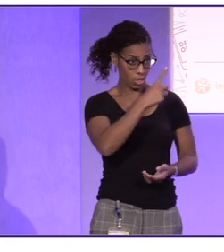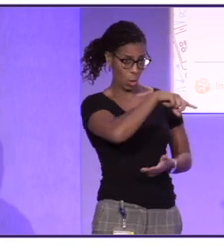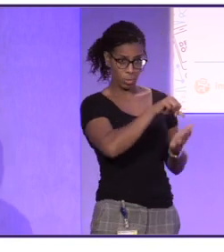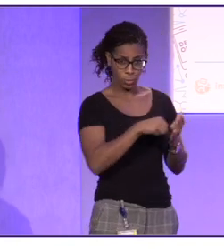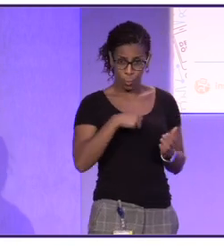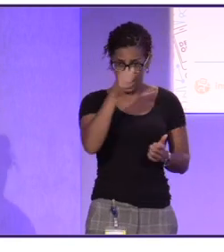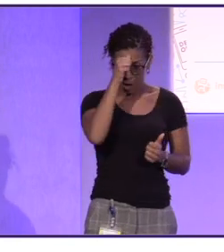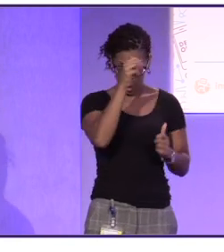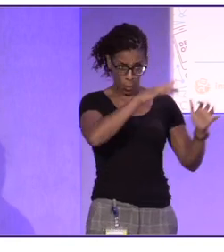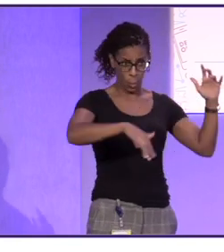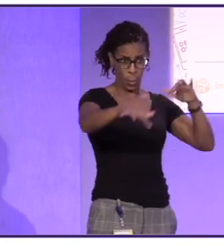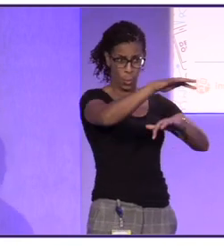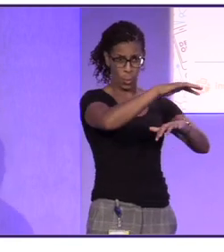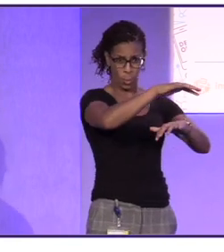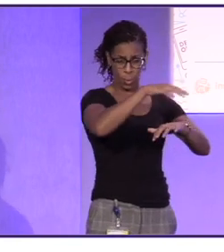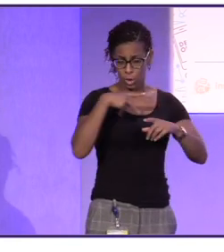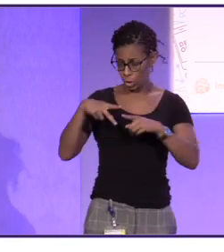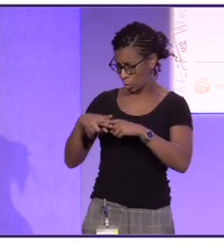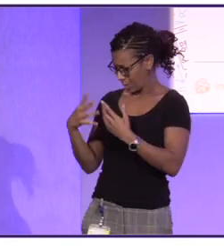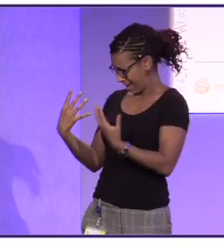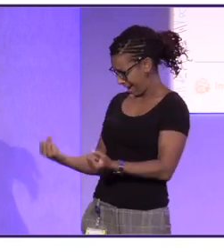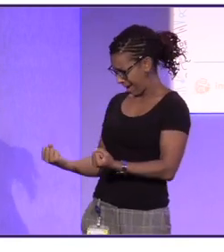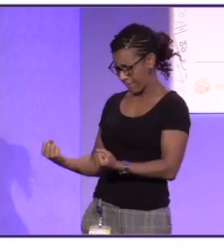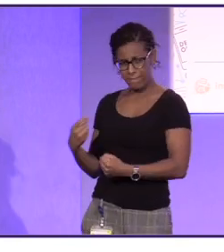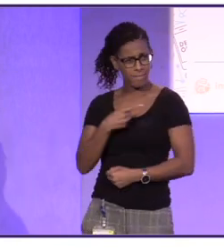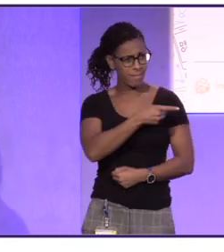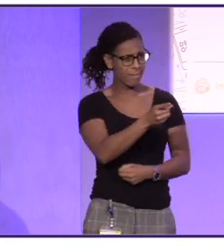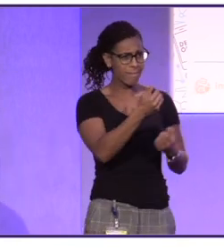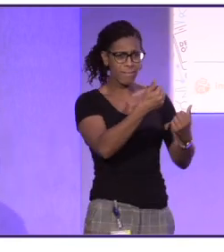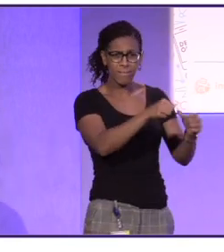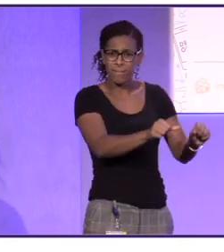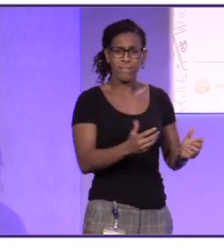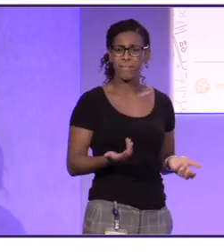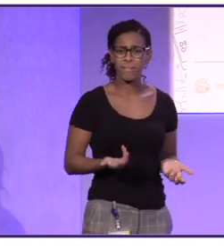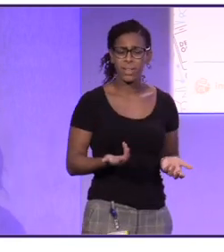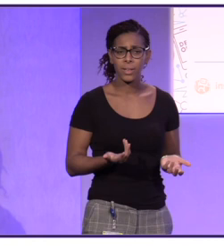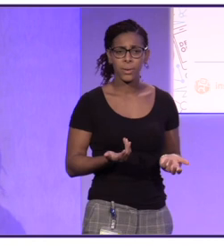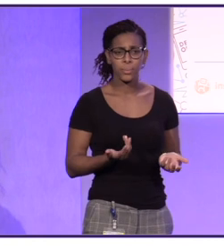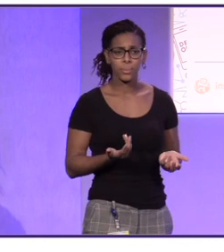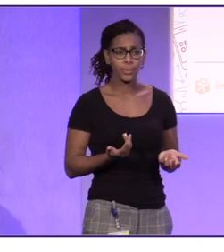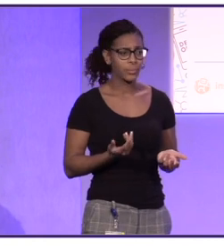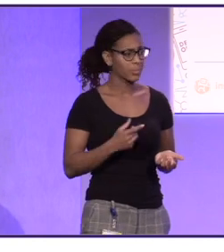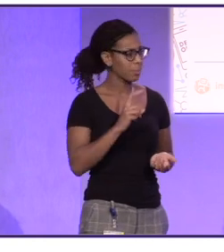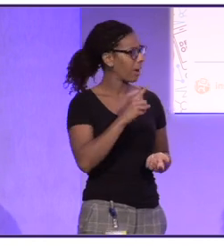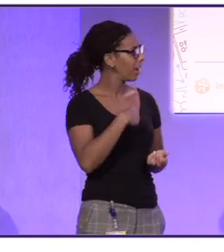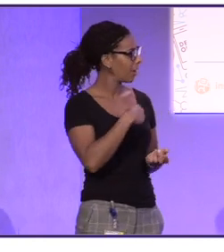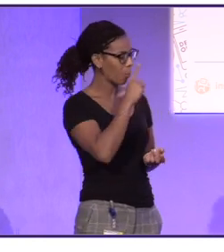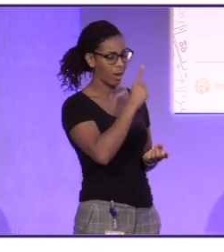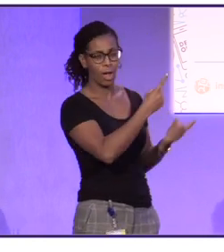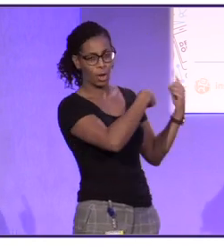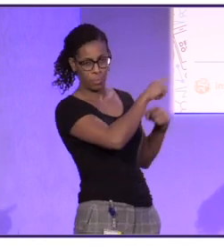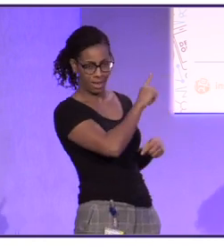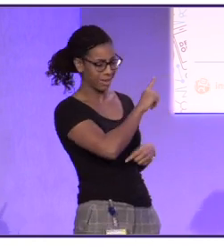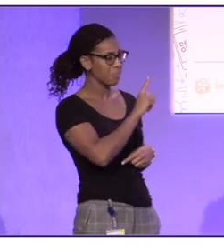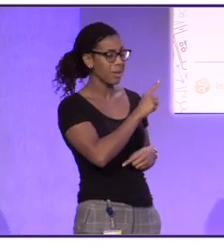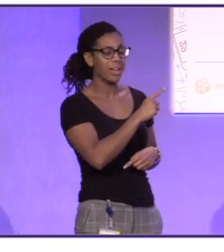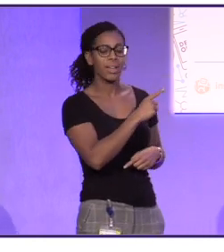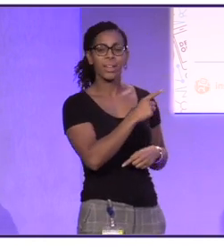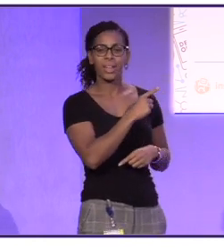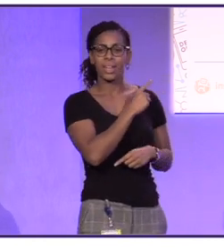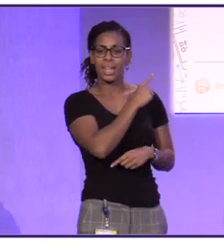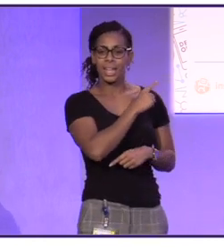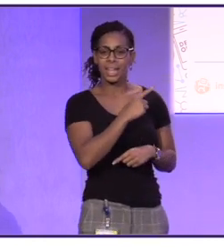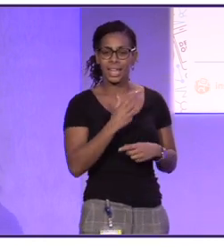we have the tools. So if you look back at the last slide, which we won't do because the animation would start over again, but if we would do